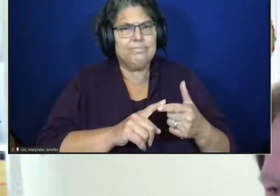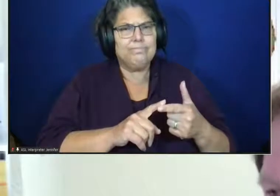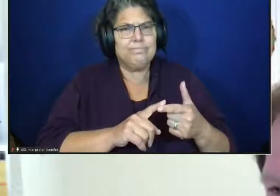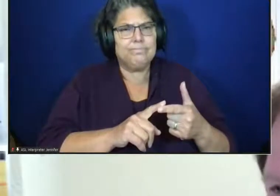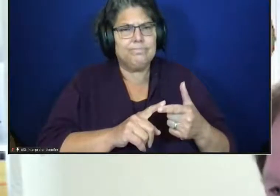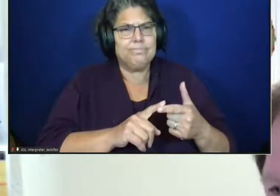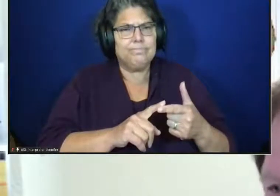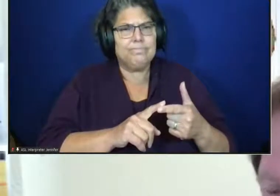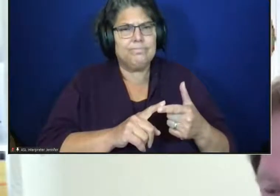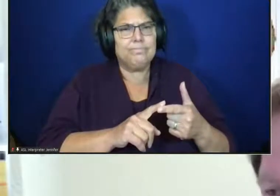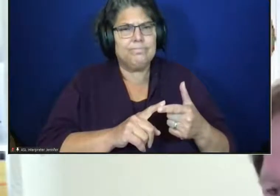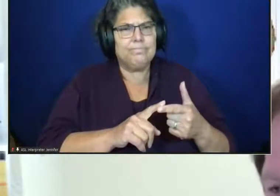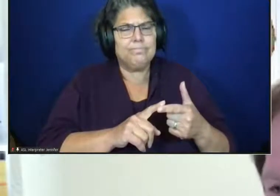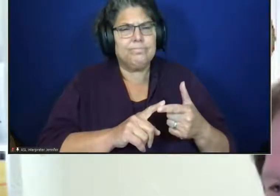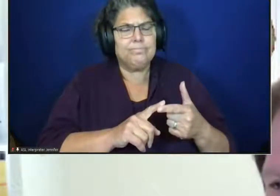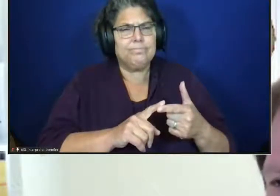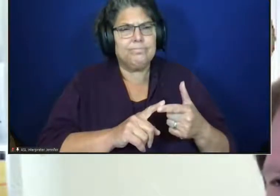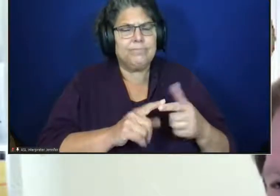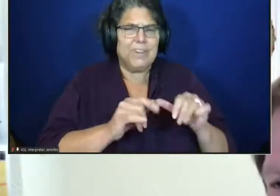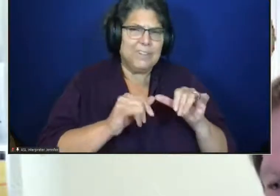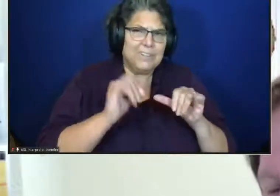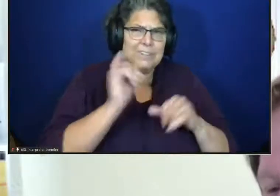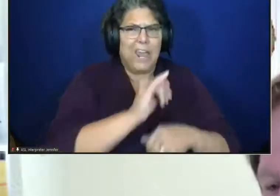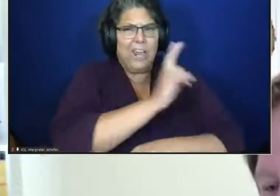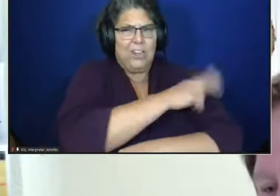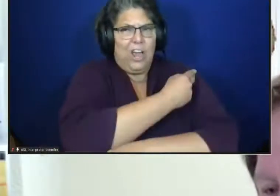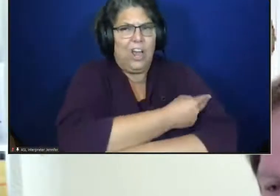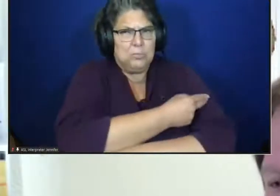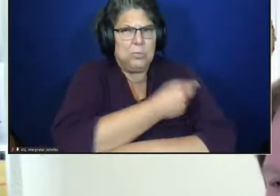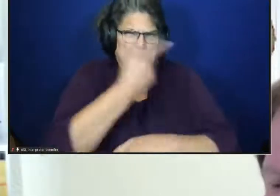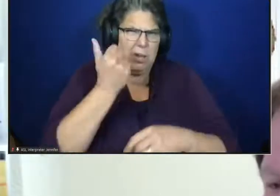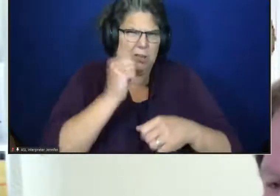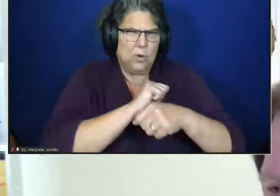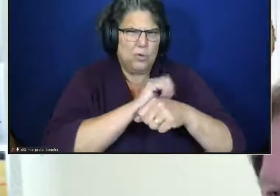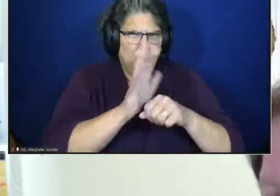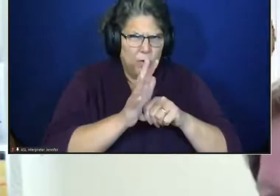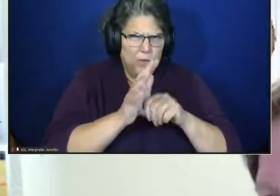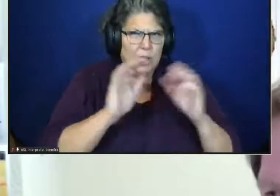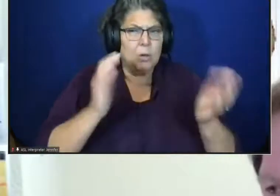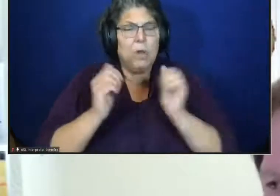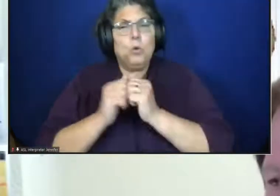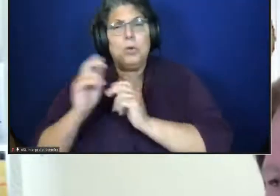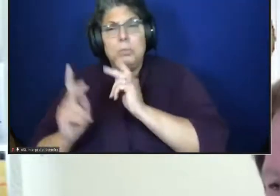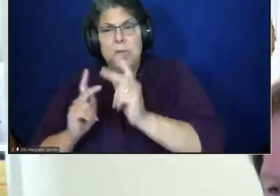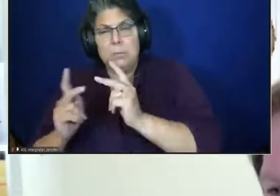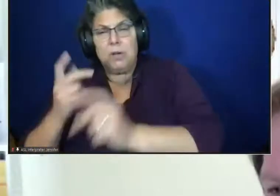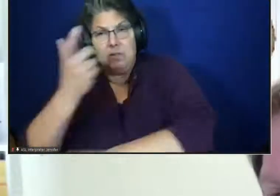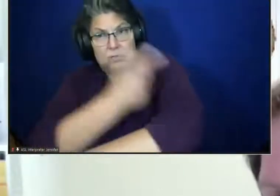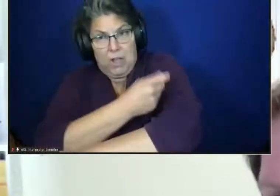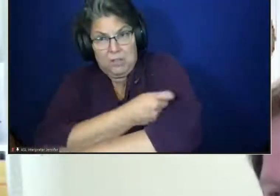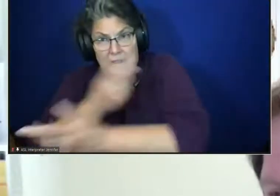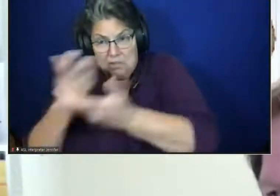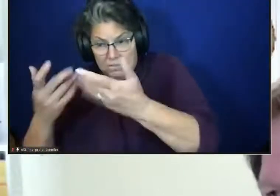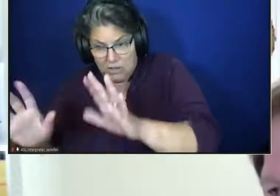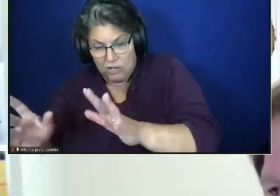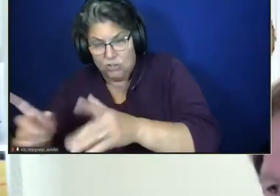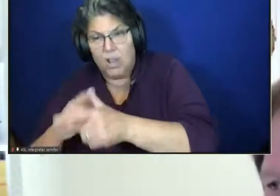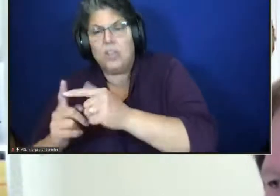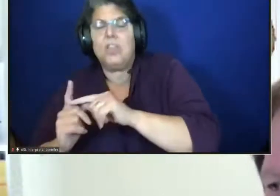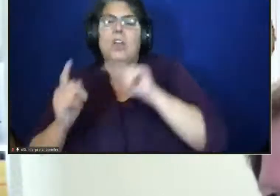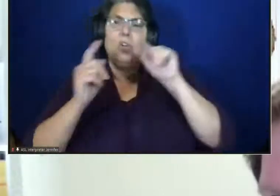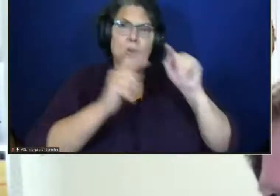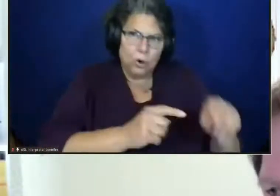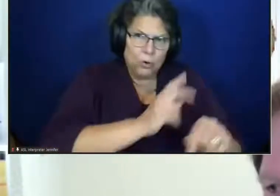hospitalized case of COVID versus those who had been vaccinated and wound up in the hospital with